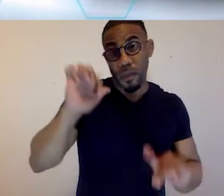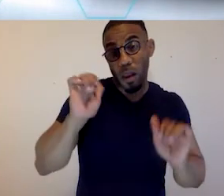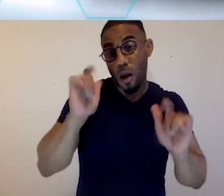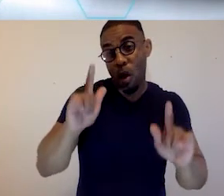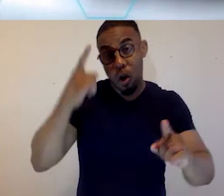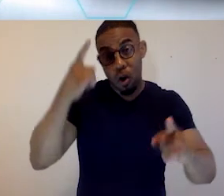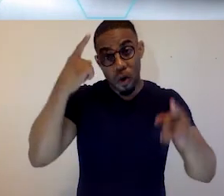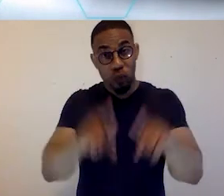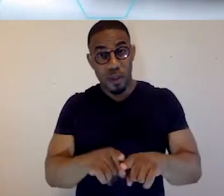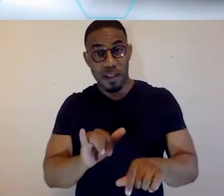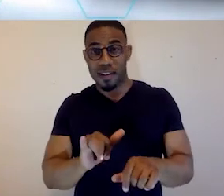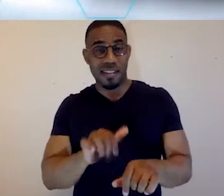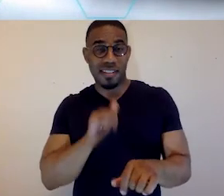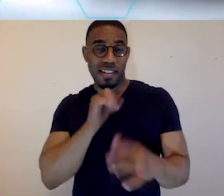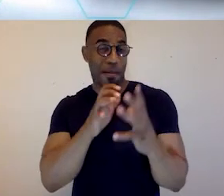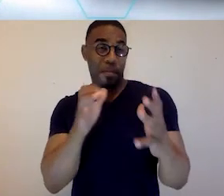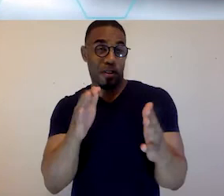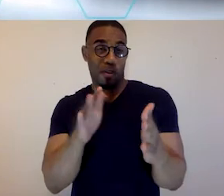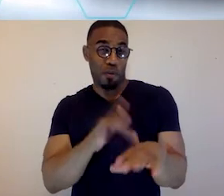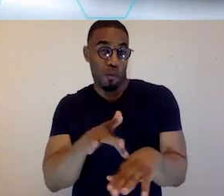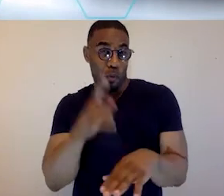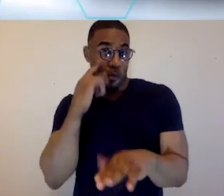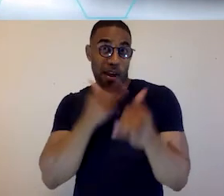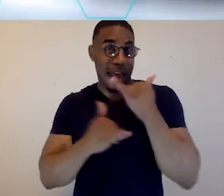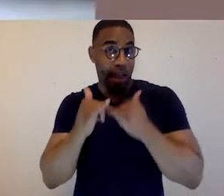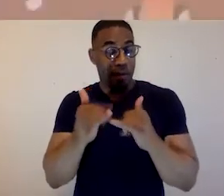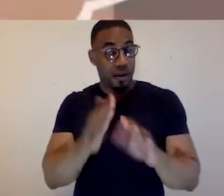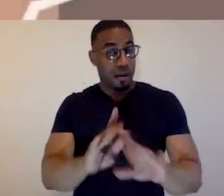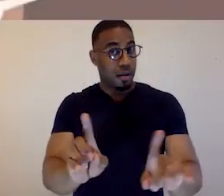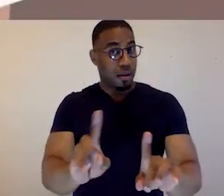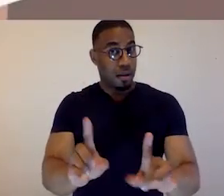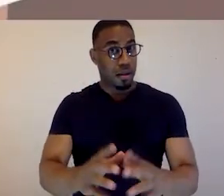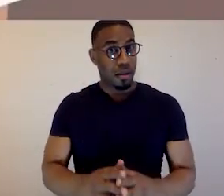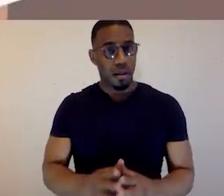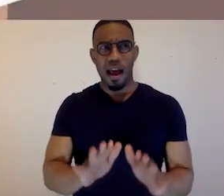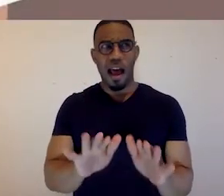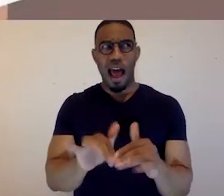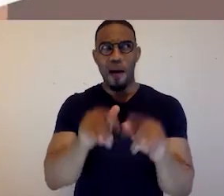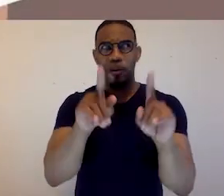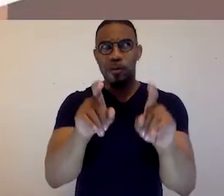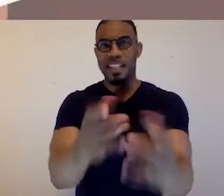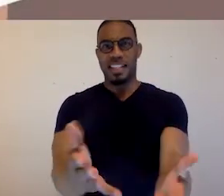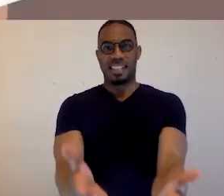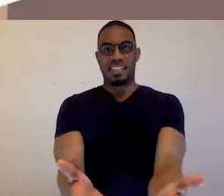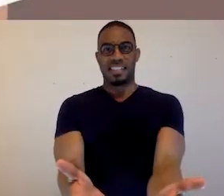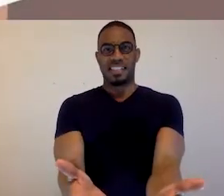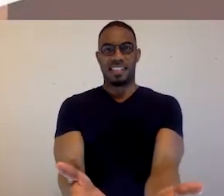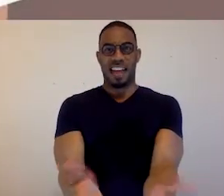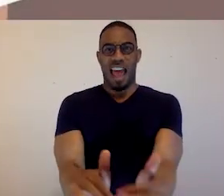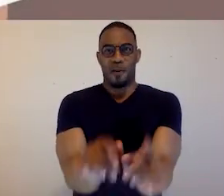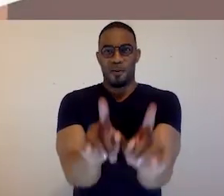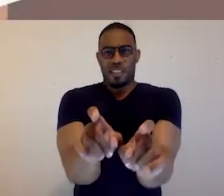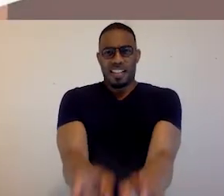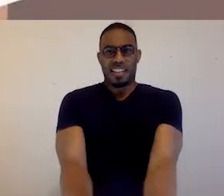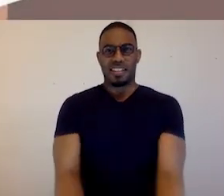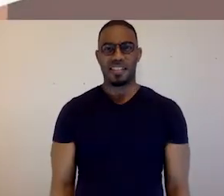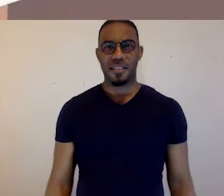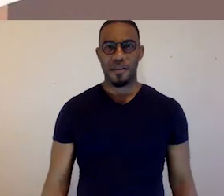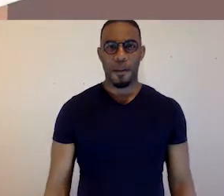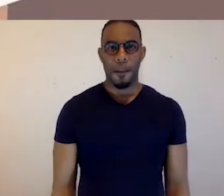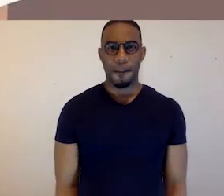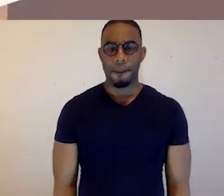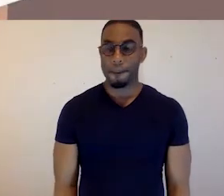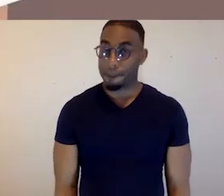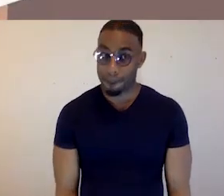all agree that there's not much room for error here. But how would you test it? How would you test this?